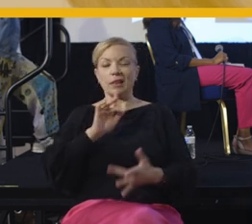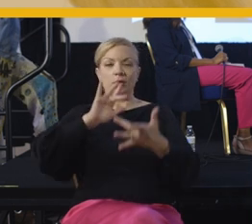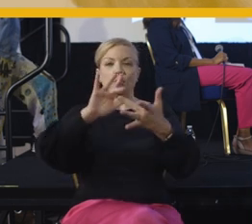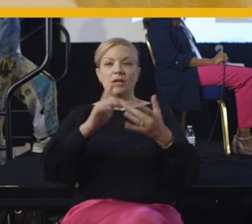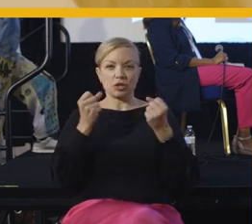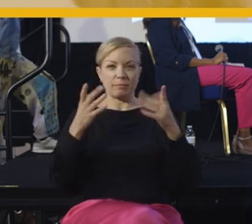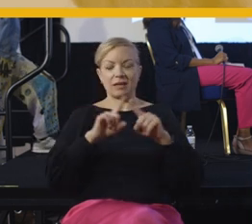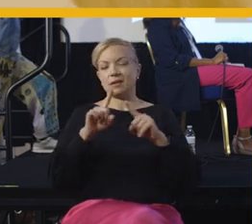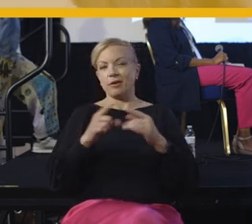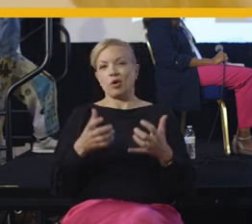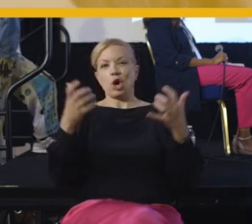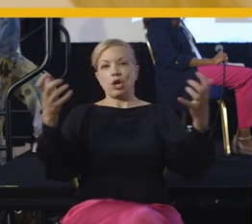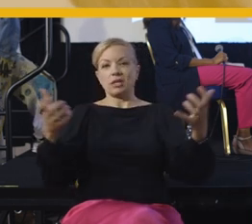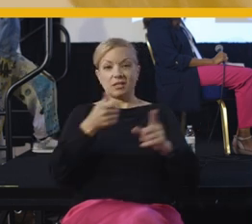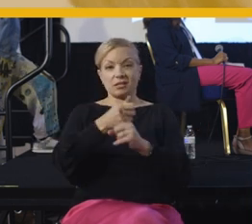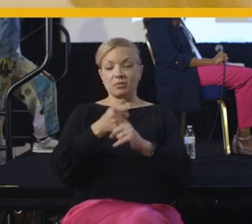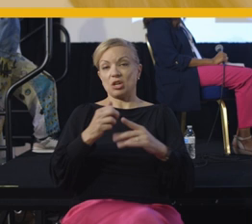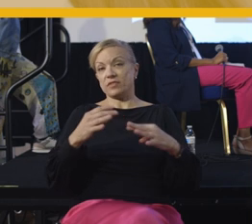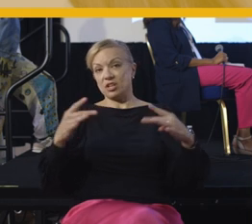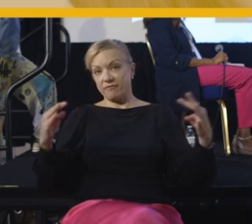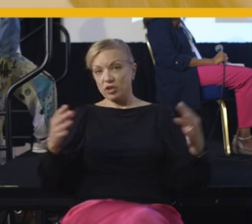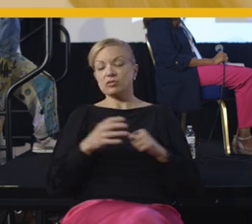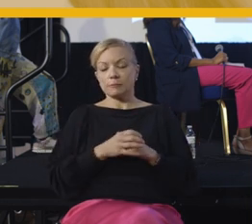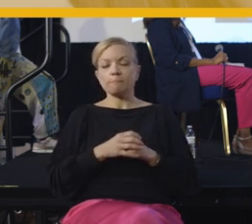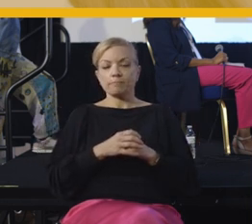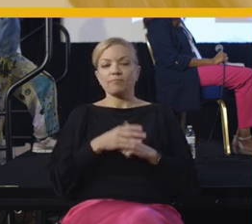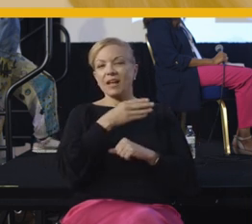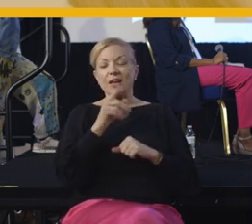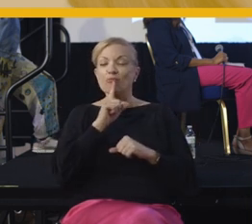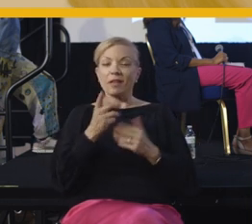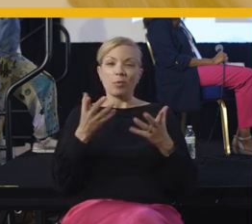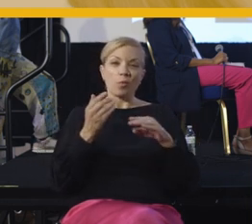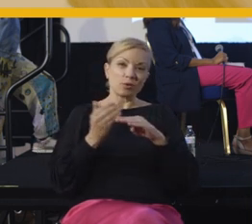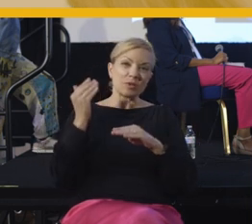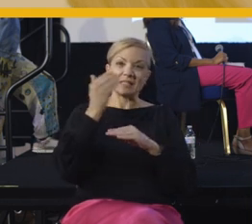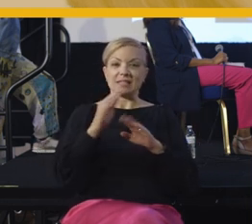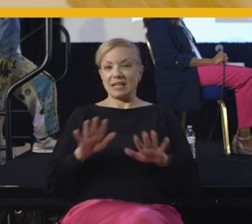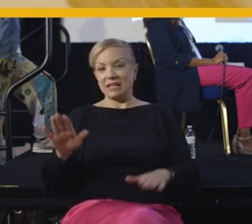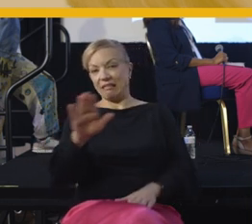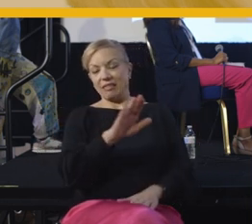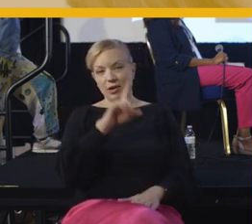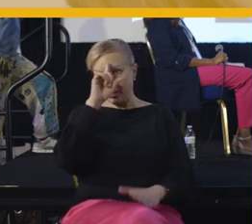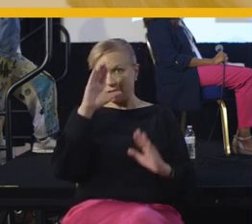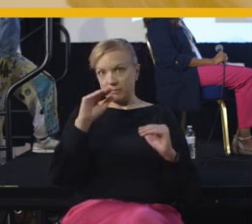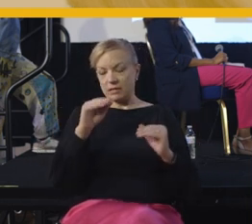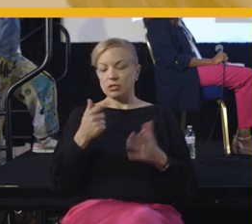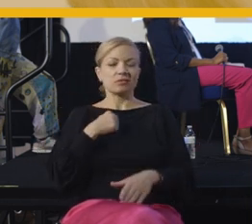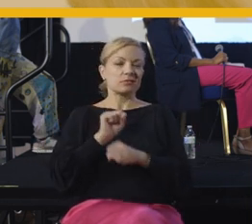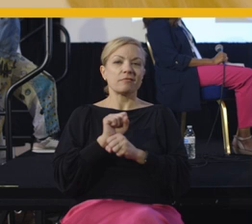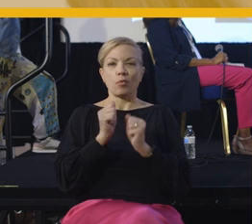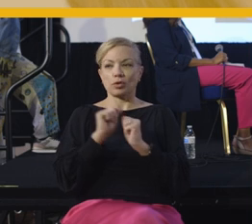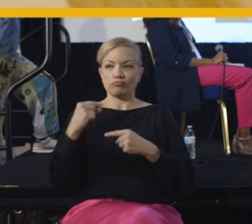audiences on YouTube with content that best sort of suits the expectations and needs of that audience. They have certain, I've worked with